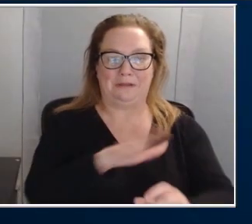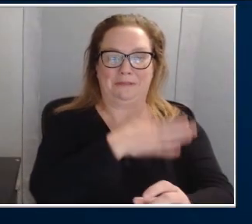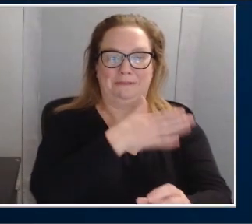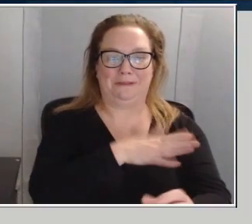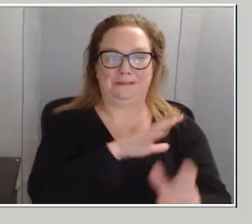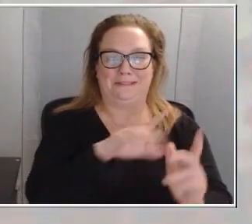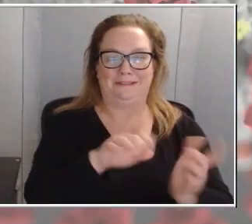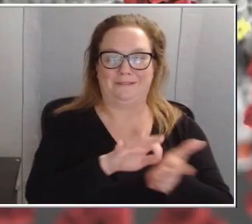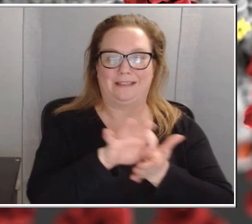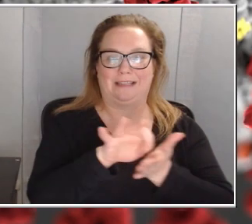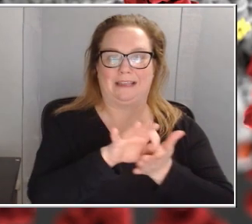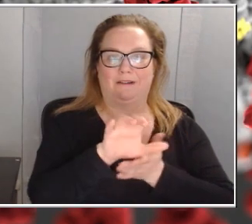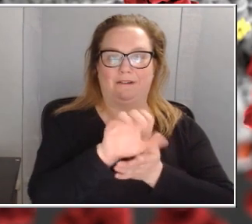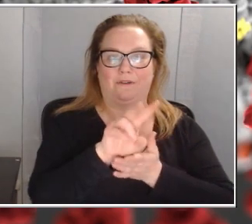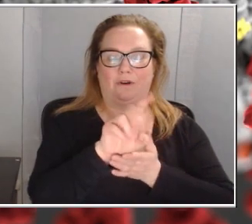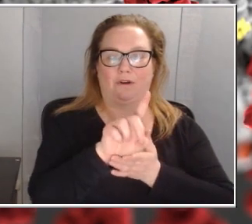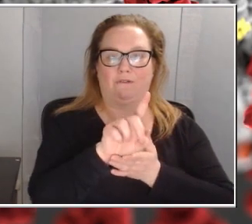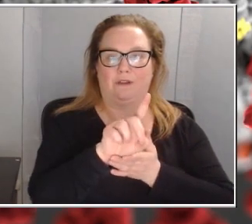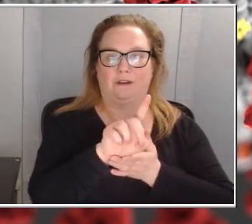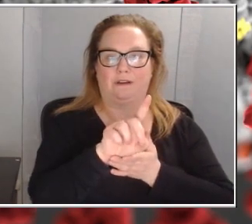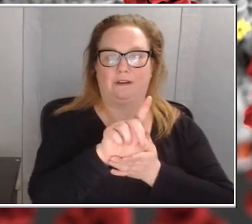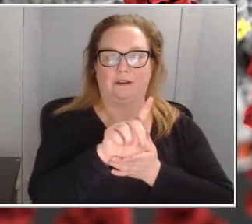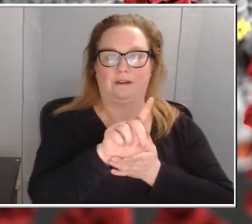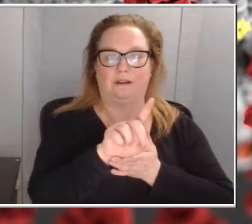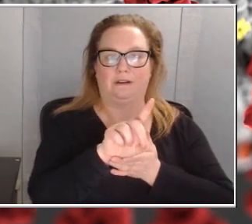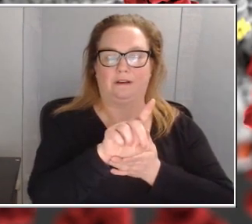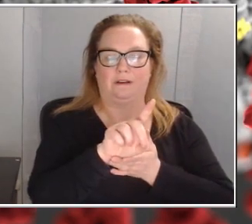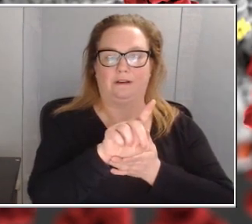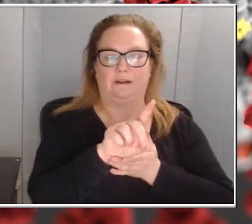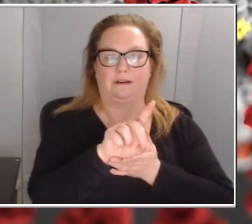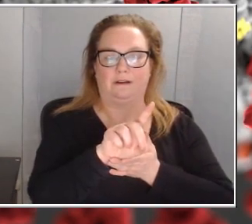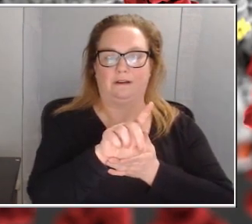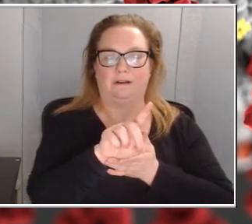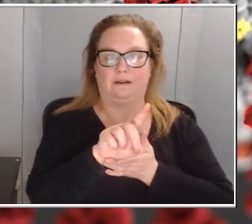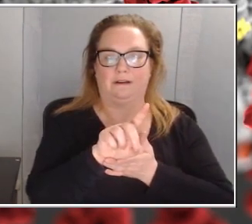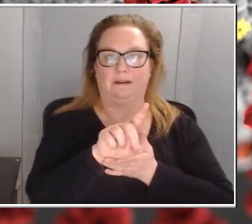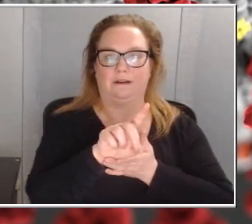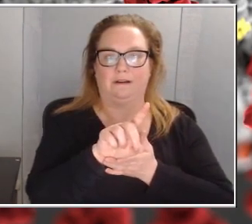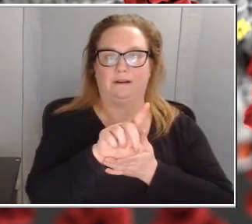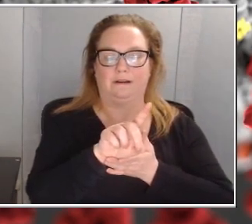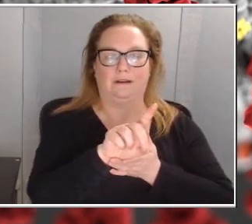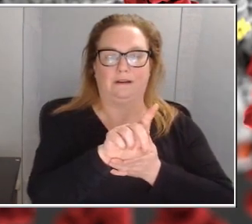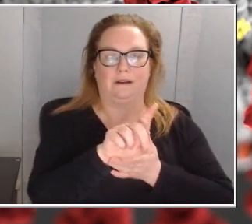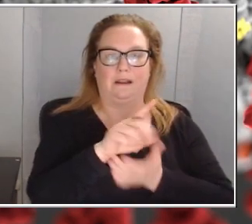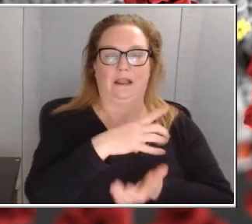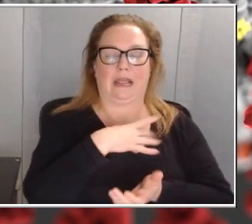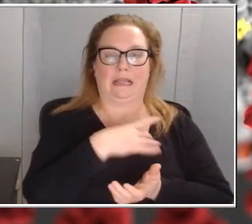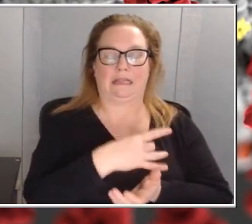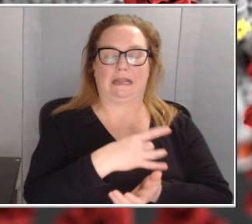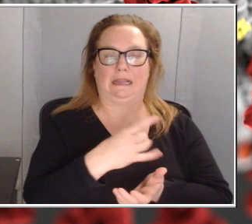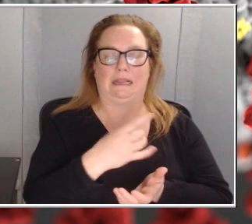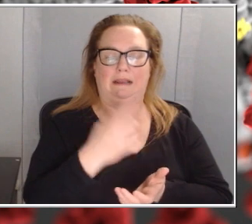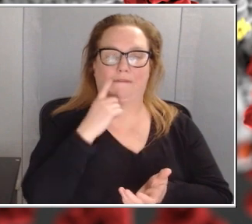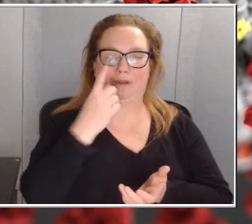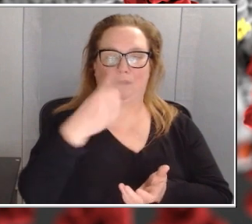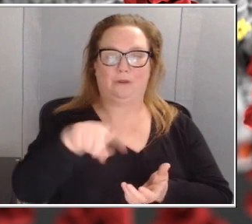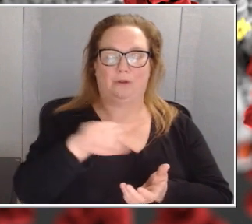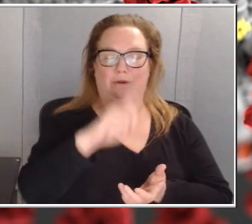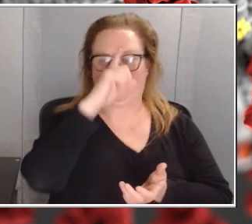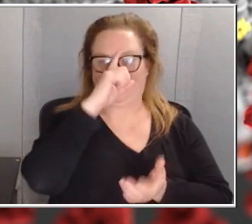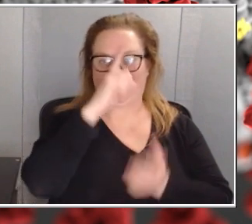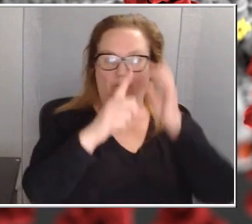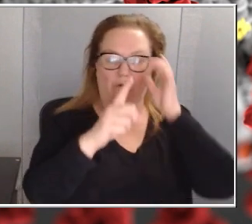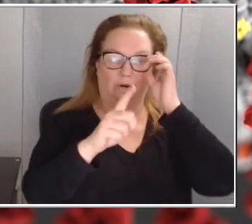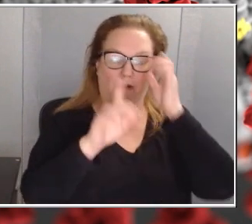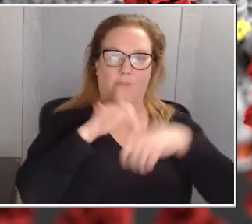Yeah. All right. Well. All right. Let's check in with Dr. Dana Hawkins, Medical Director of Infection Prevention. I like having you on because, you know, for the early